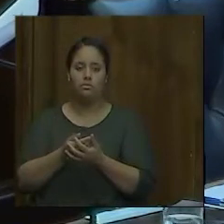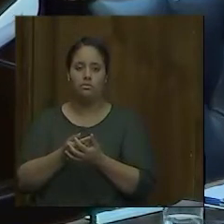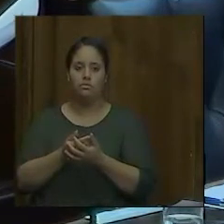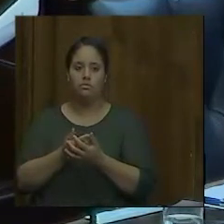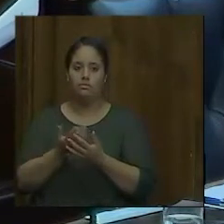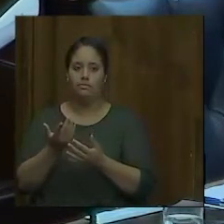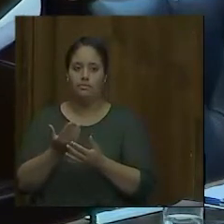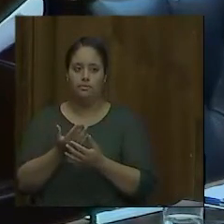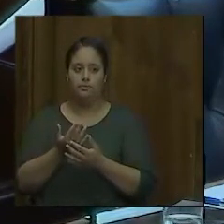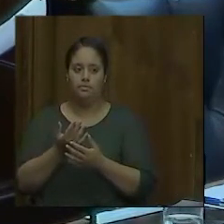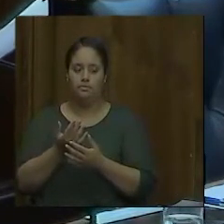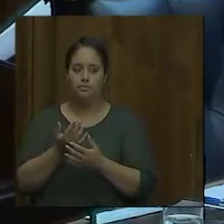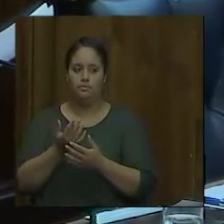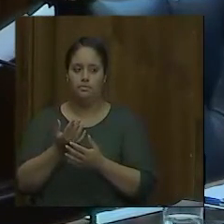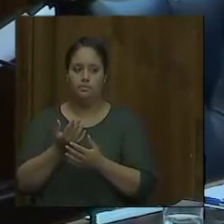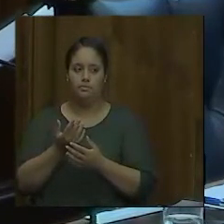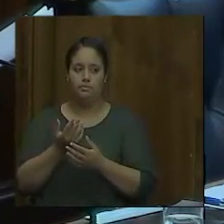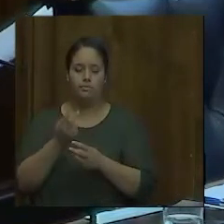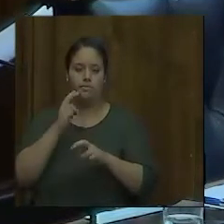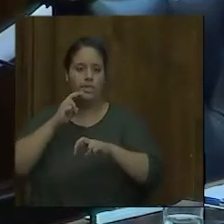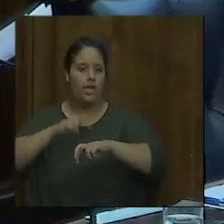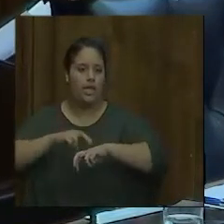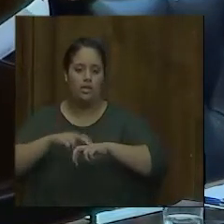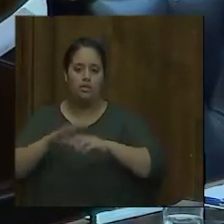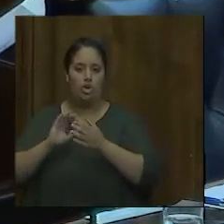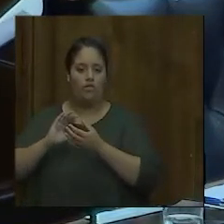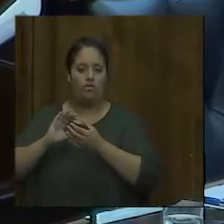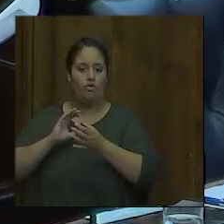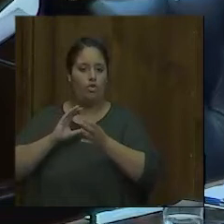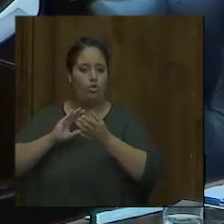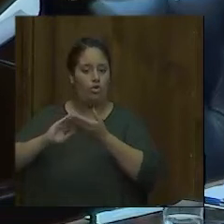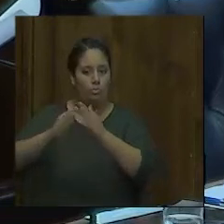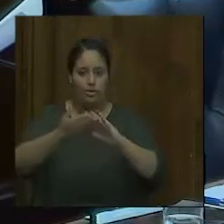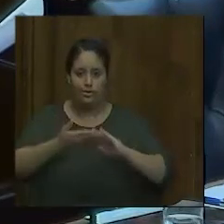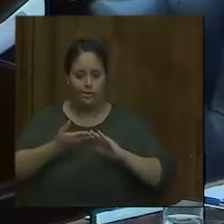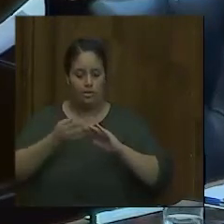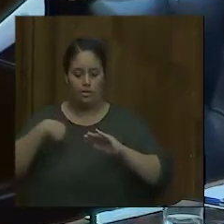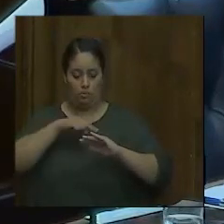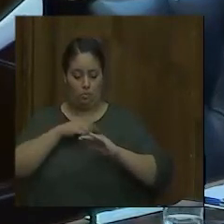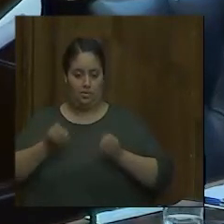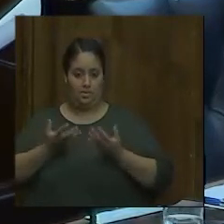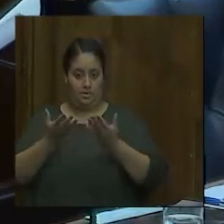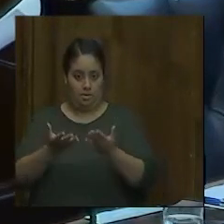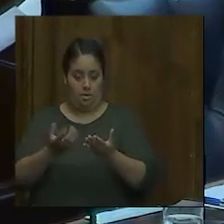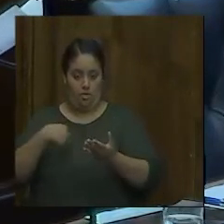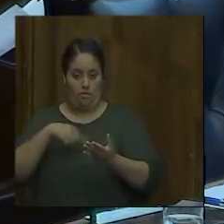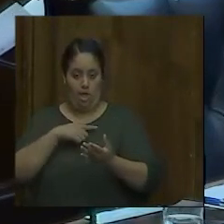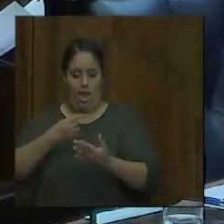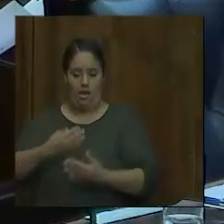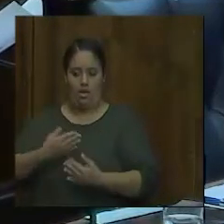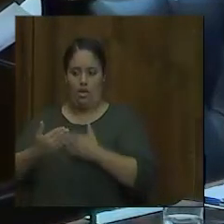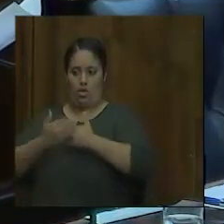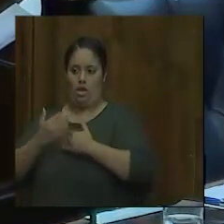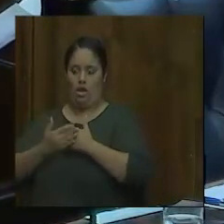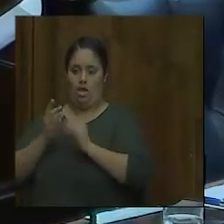the need of communities we serve and young